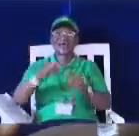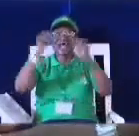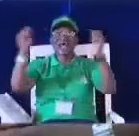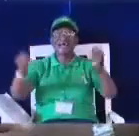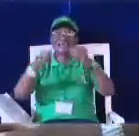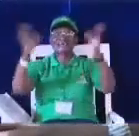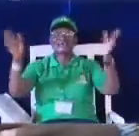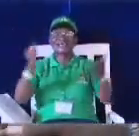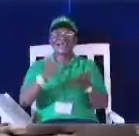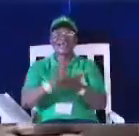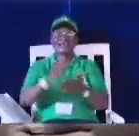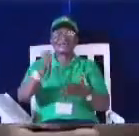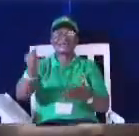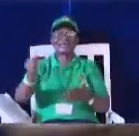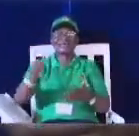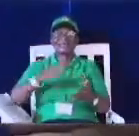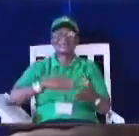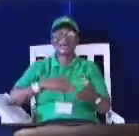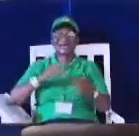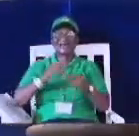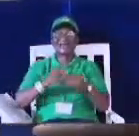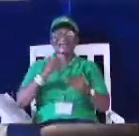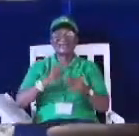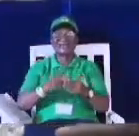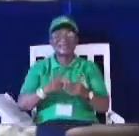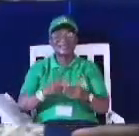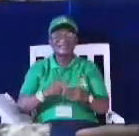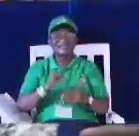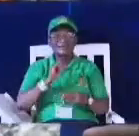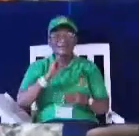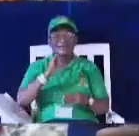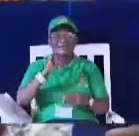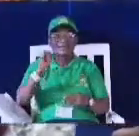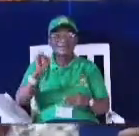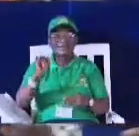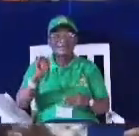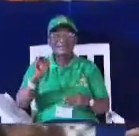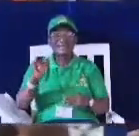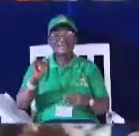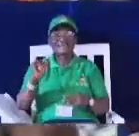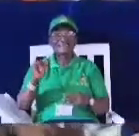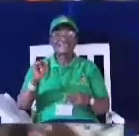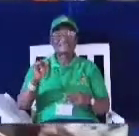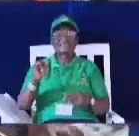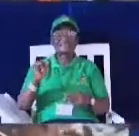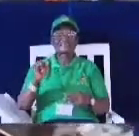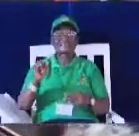Hallelujah. My name is Chinyere Uzodima Obed.